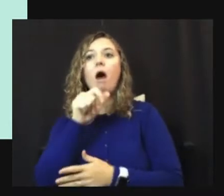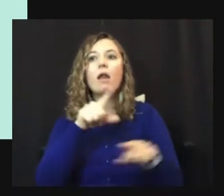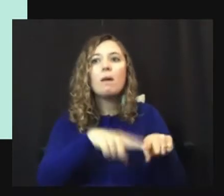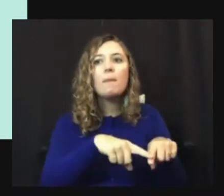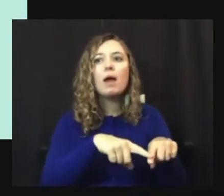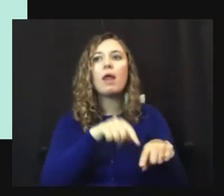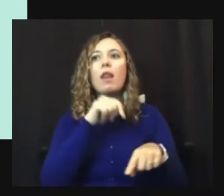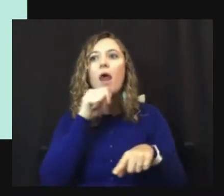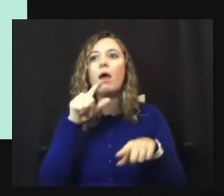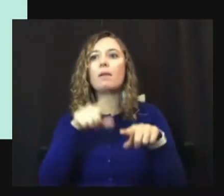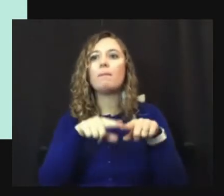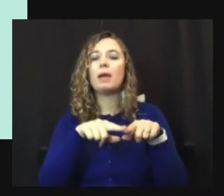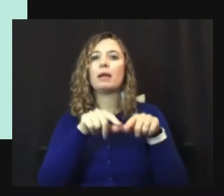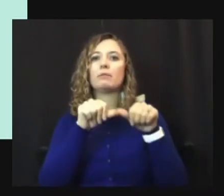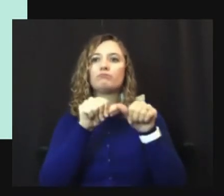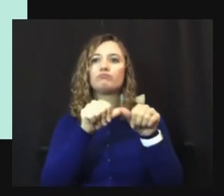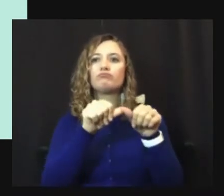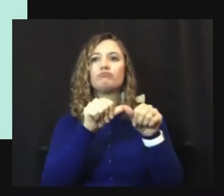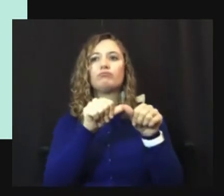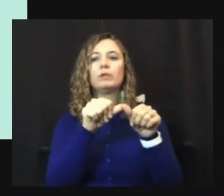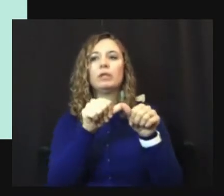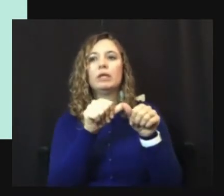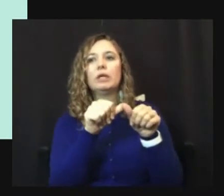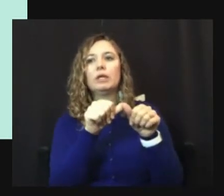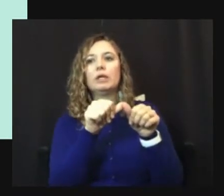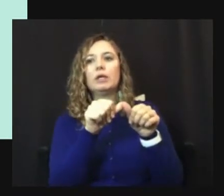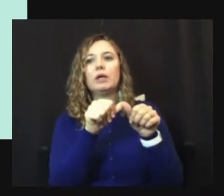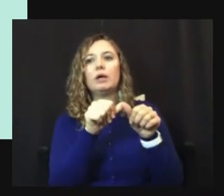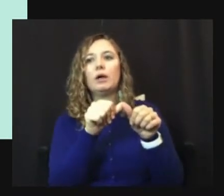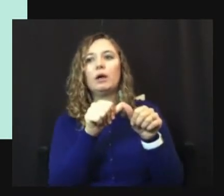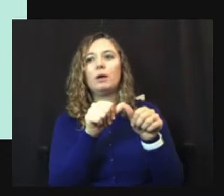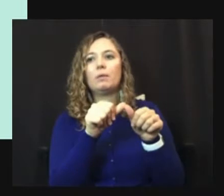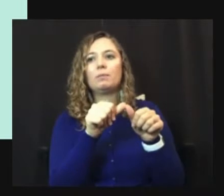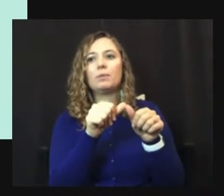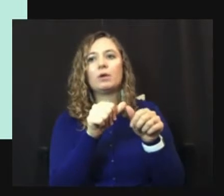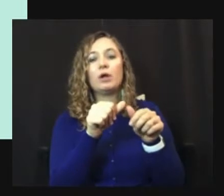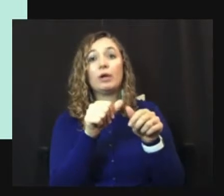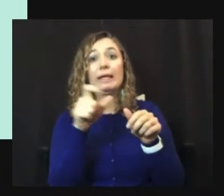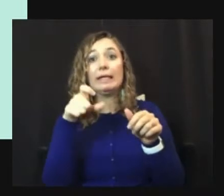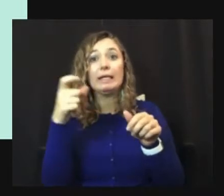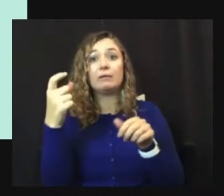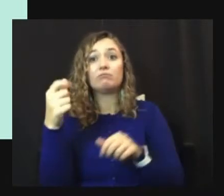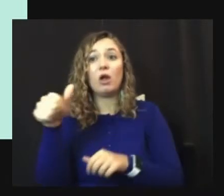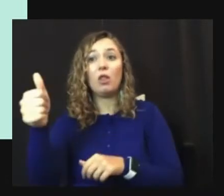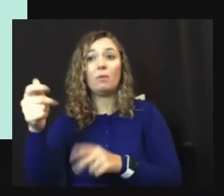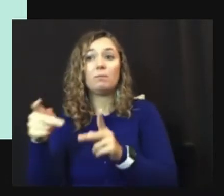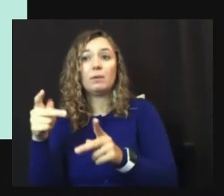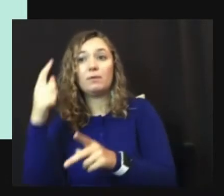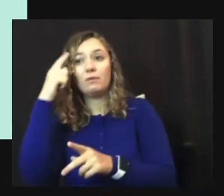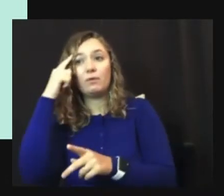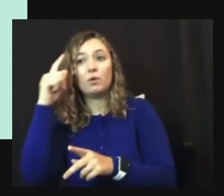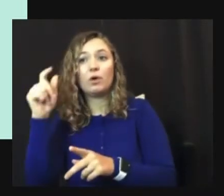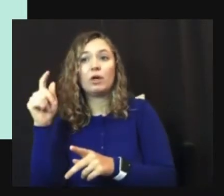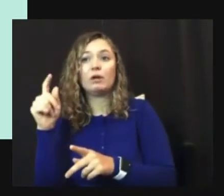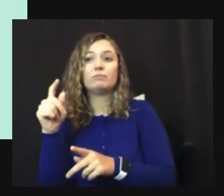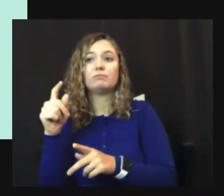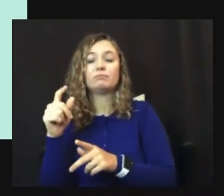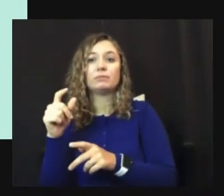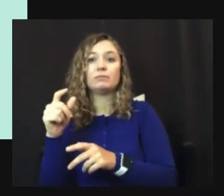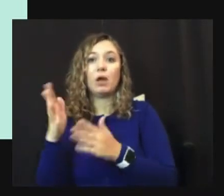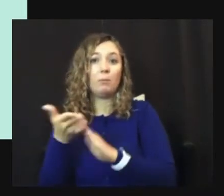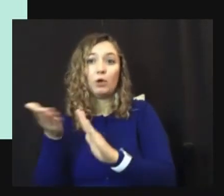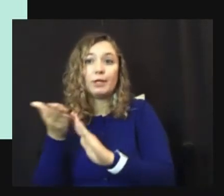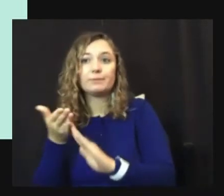or contingent upon something else for existence, operation, or anything. Not relying on another or others for aid